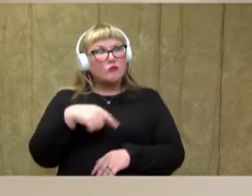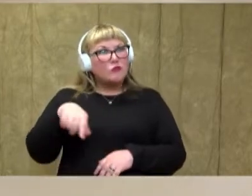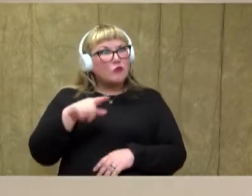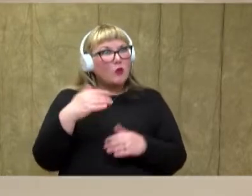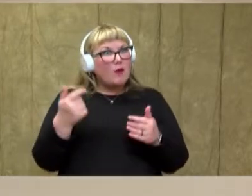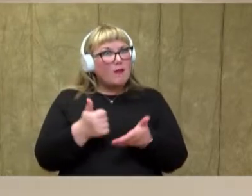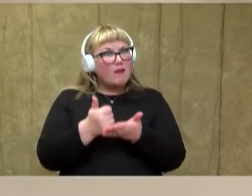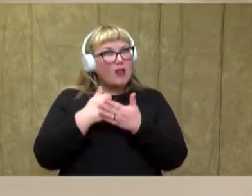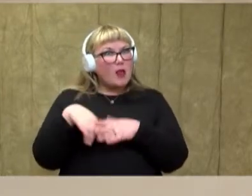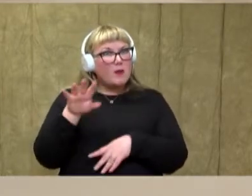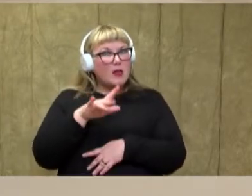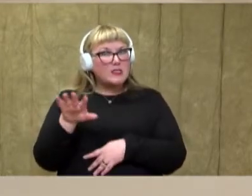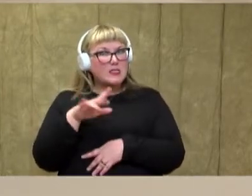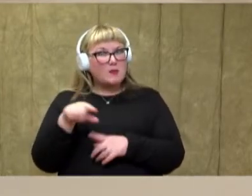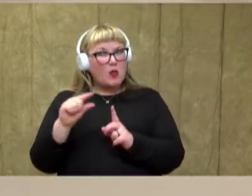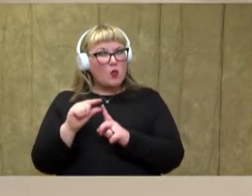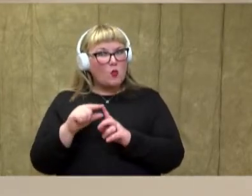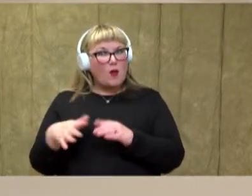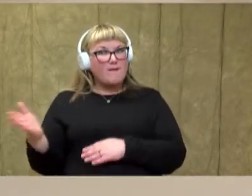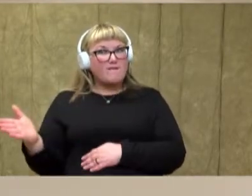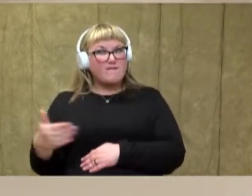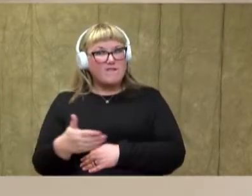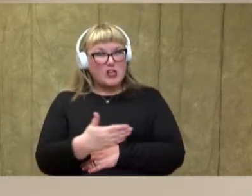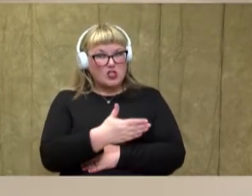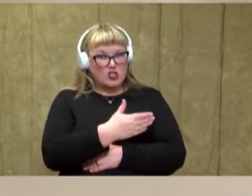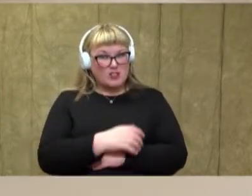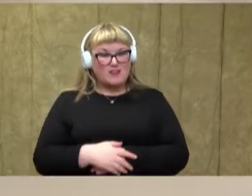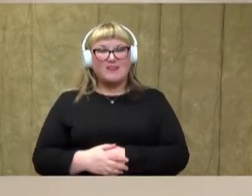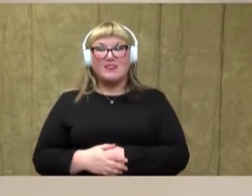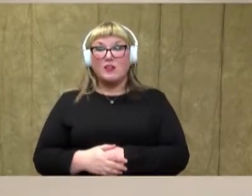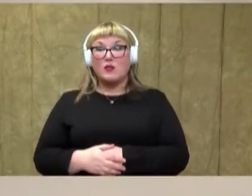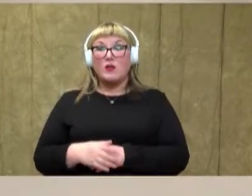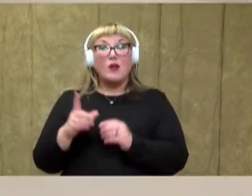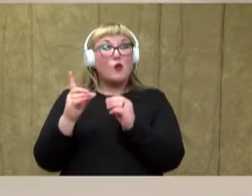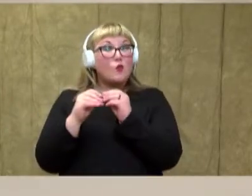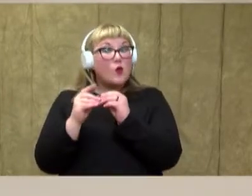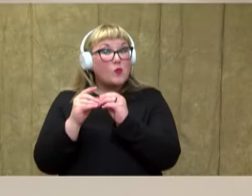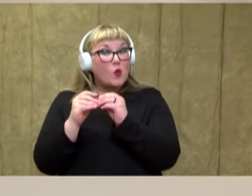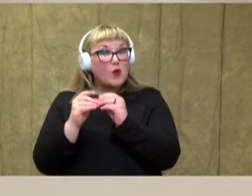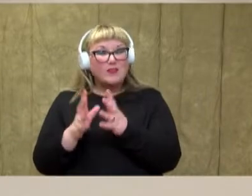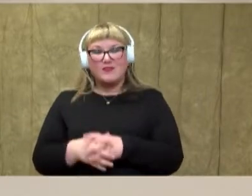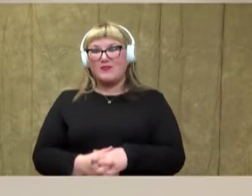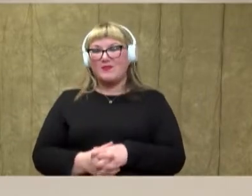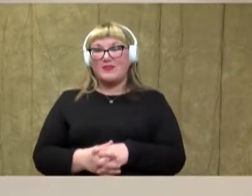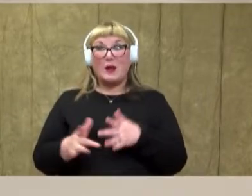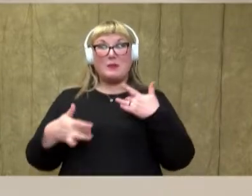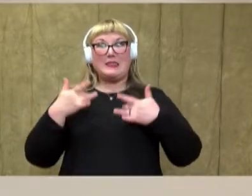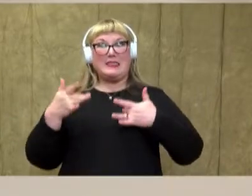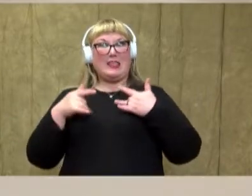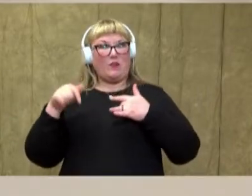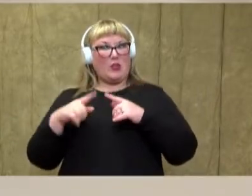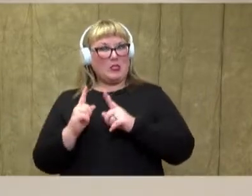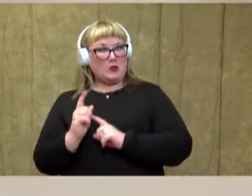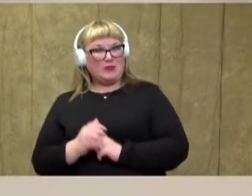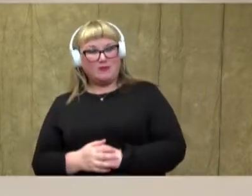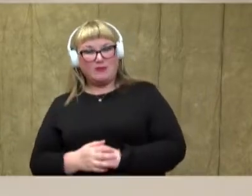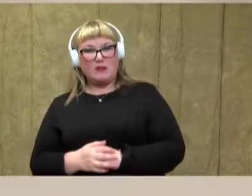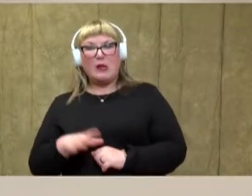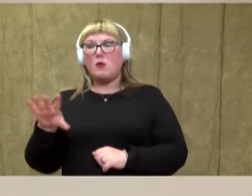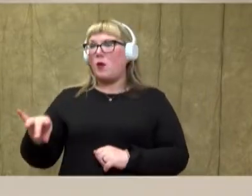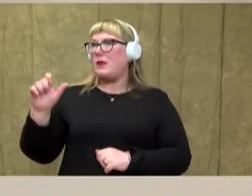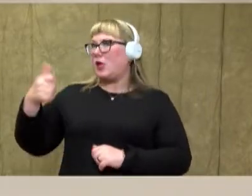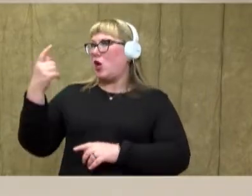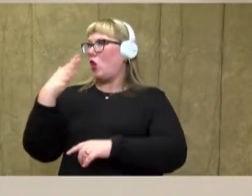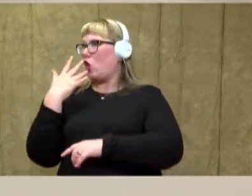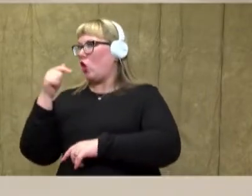helped me spell the word fish. Okay, we have one more, and I'm excited for this one. I'm actually going to choose another color